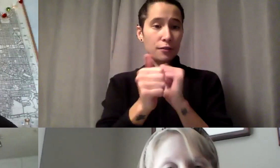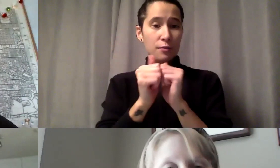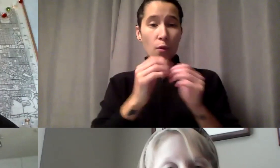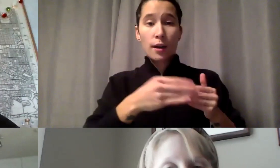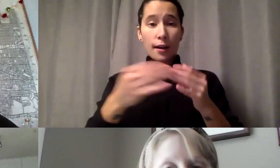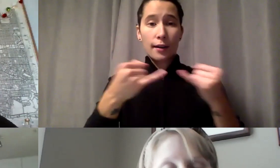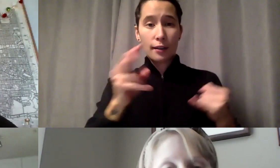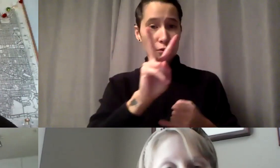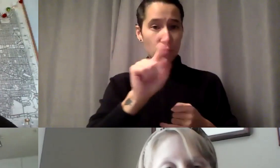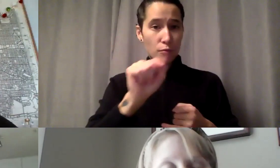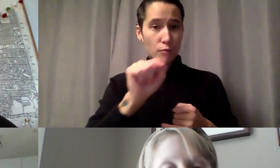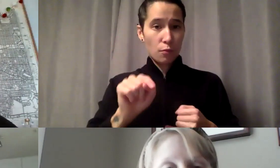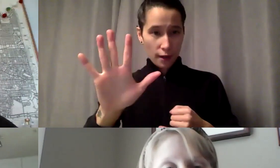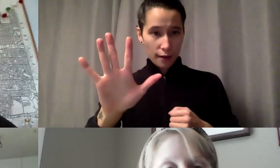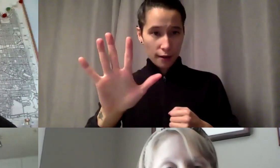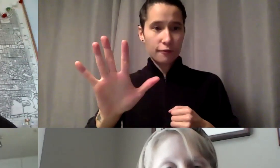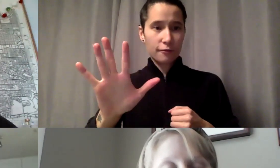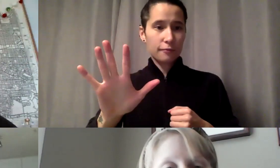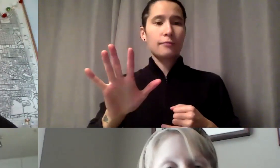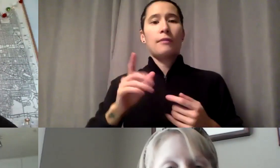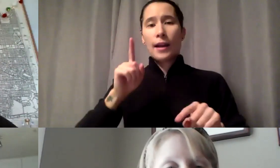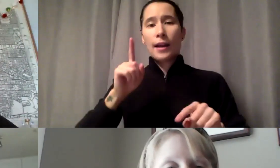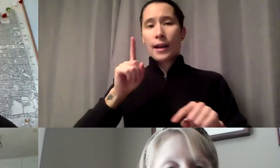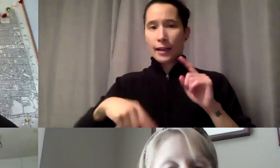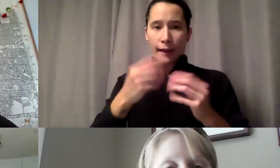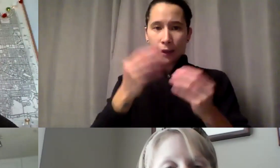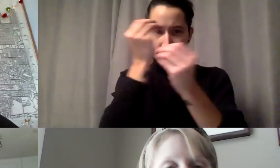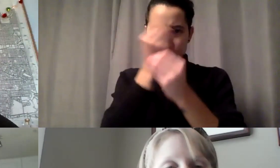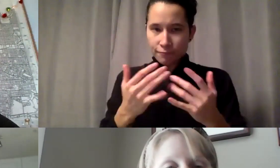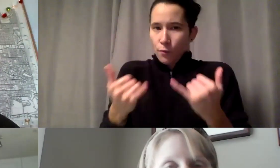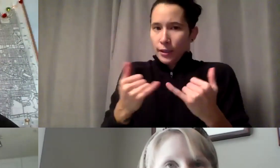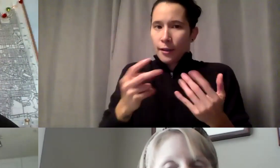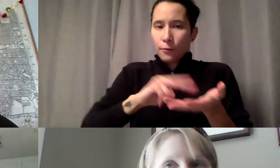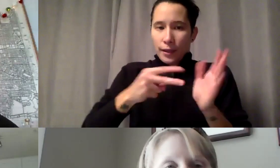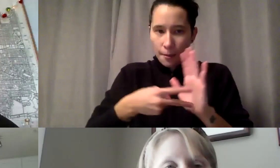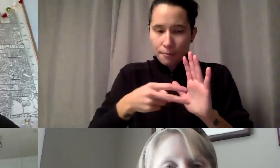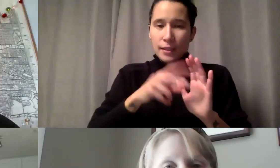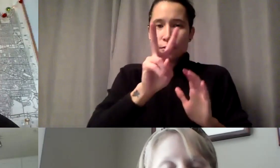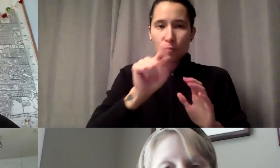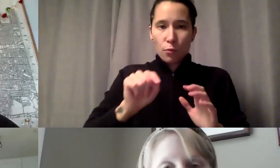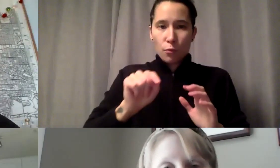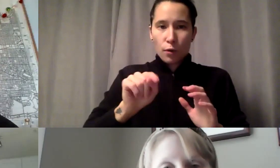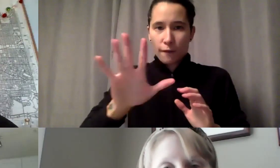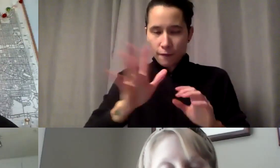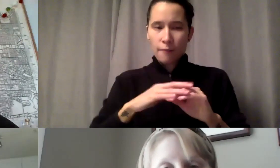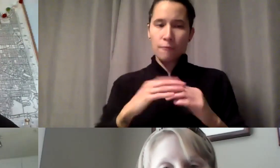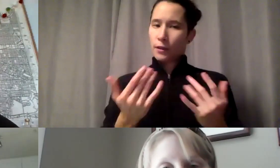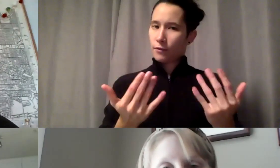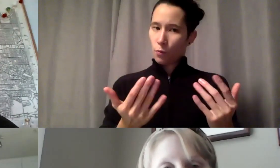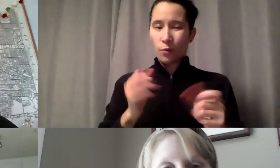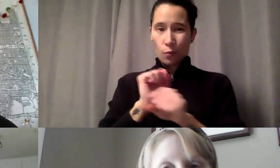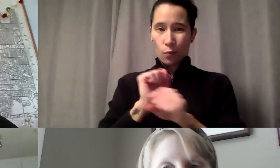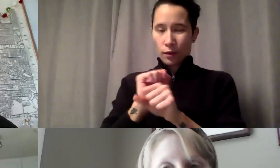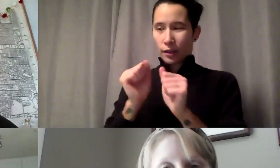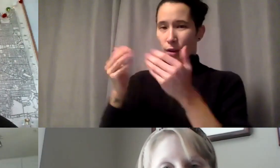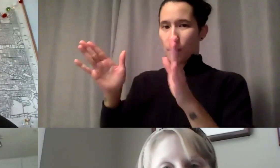I can't tell you exactly what's in it right now. We're still working on that with public health.